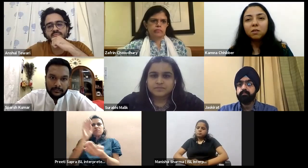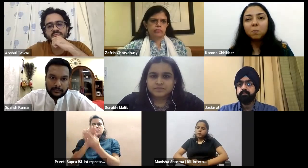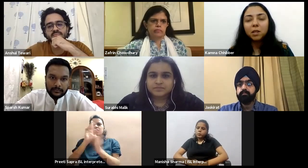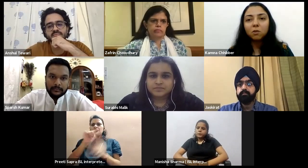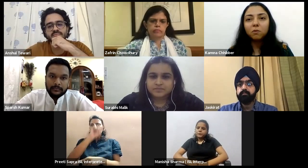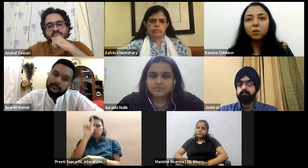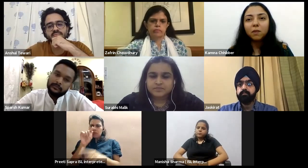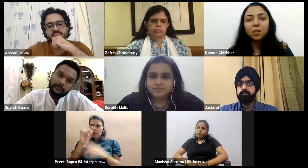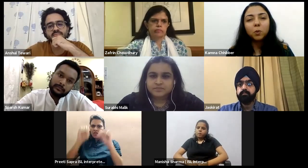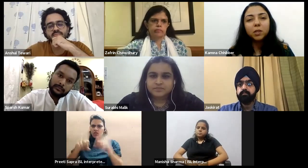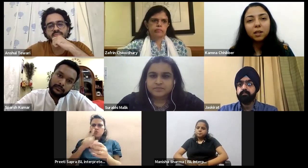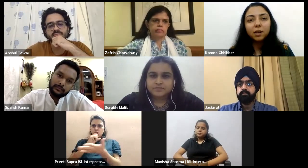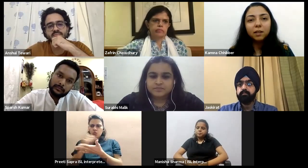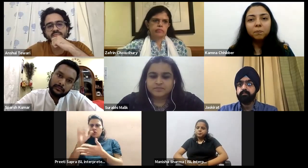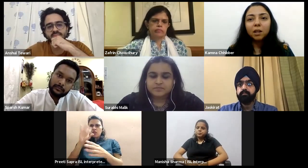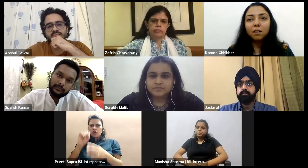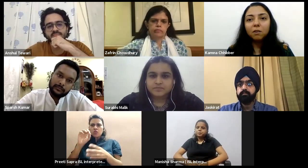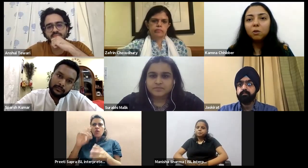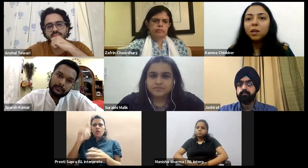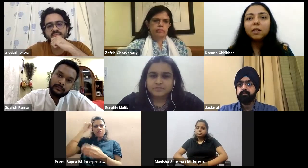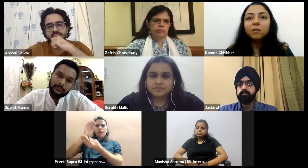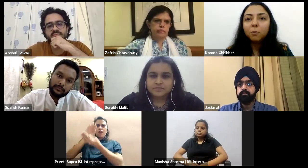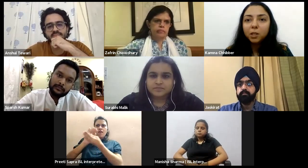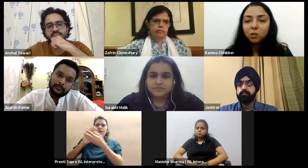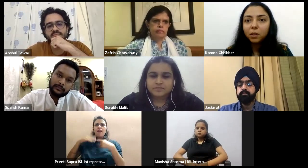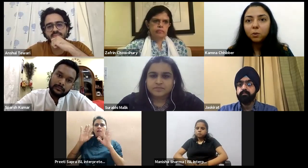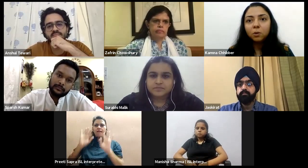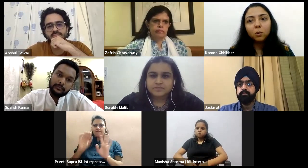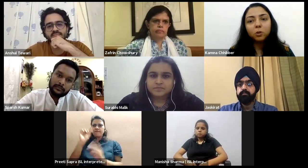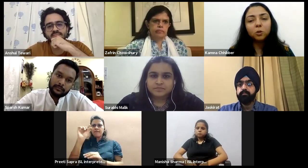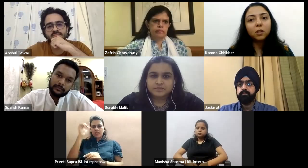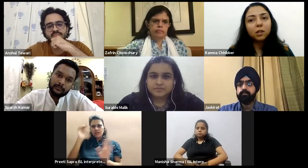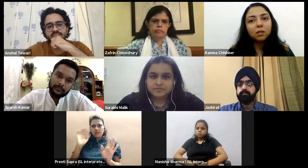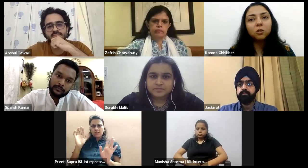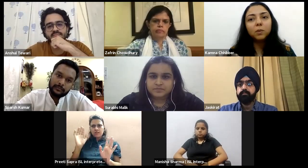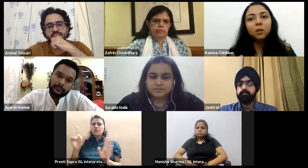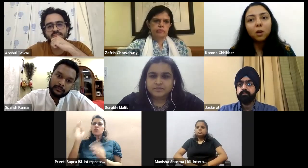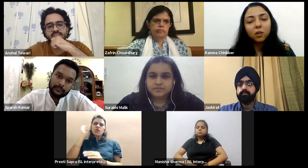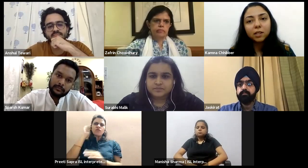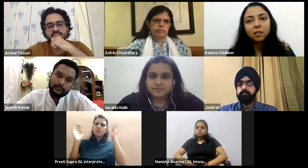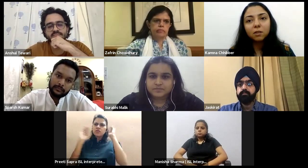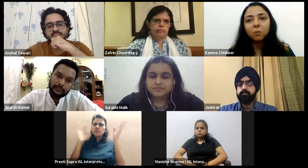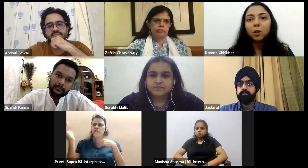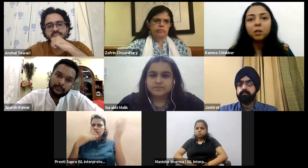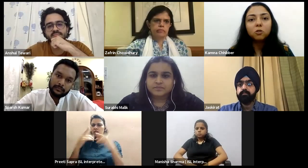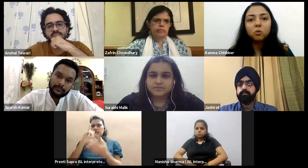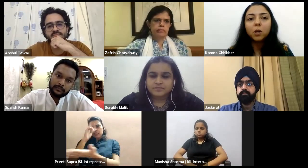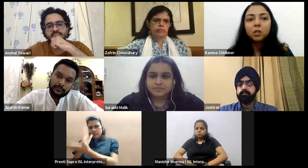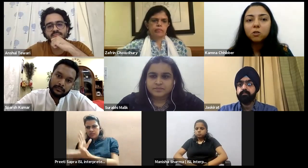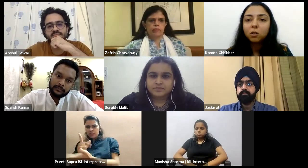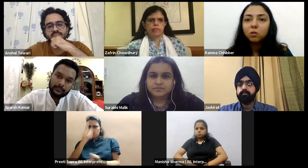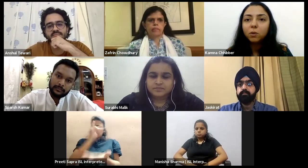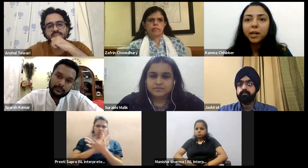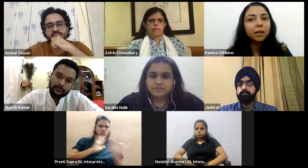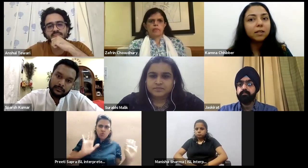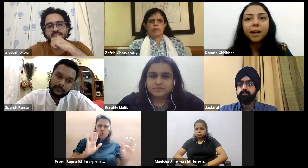almost in this space of where we're quizzically looking at information. We don't know, should we trust it, should we not trust it, what is true, what